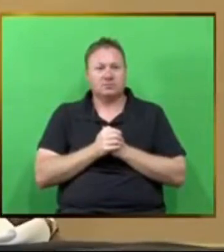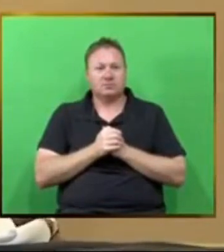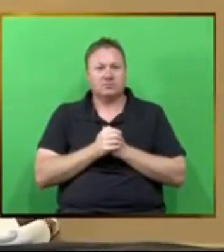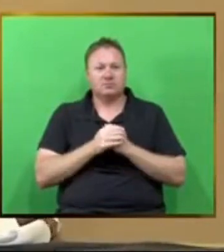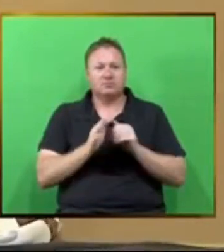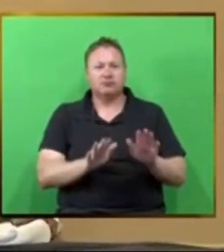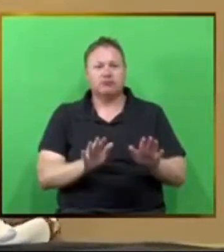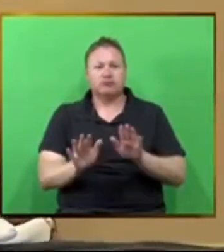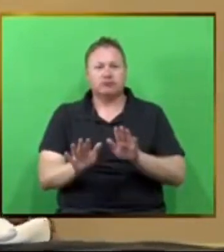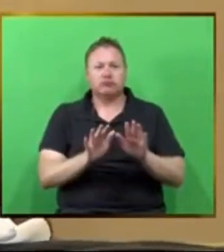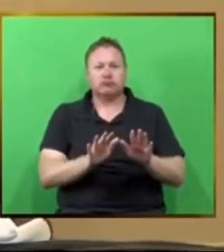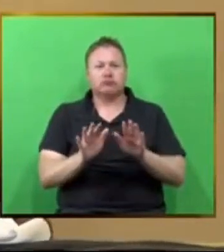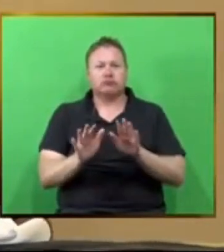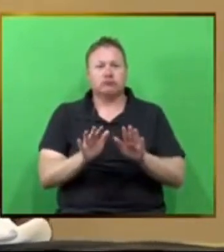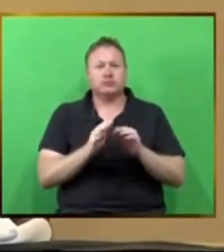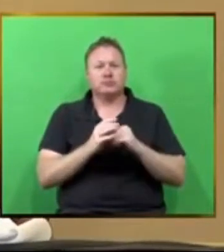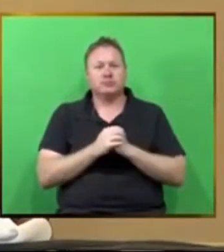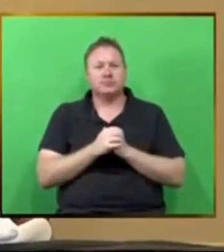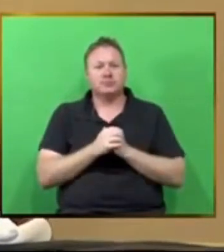Order.